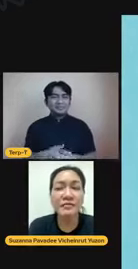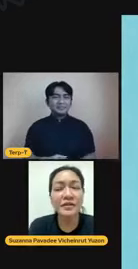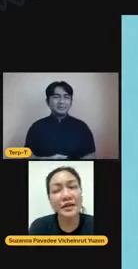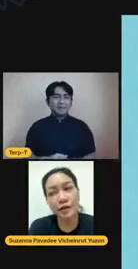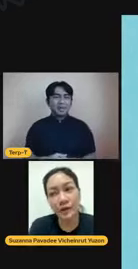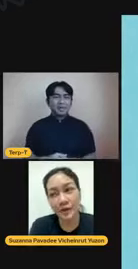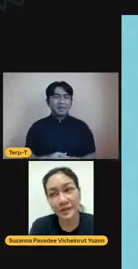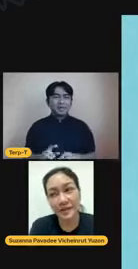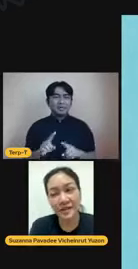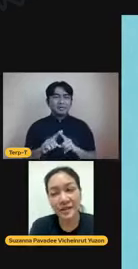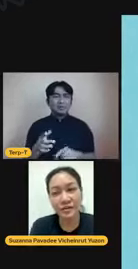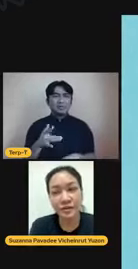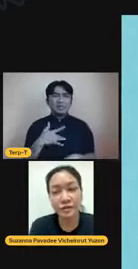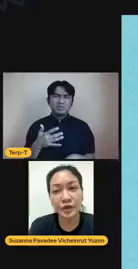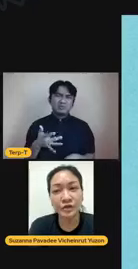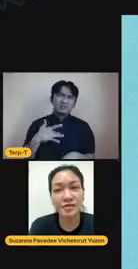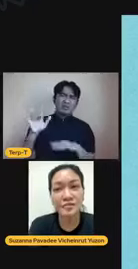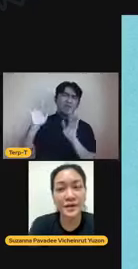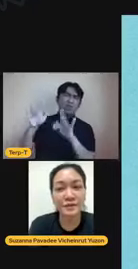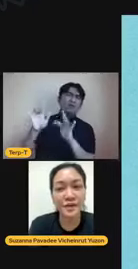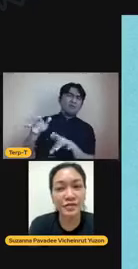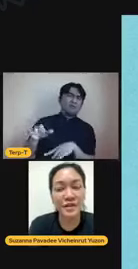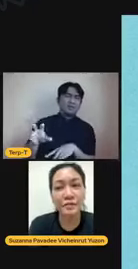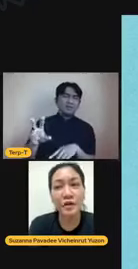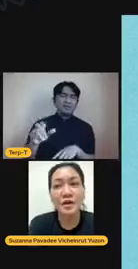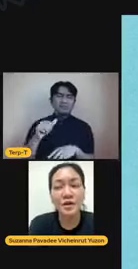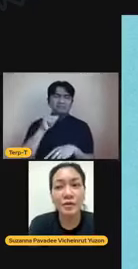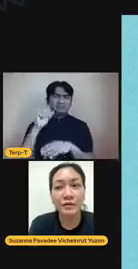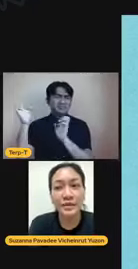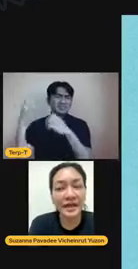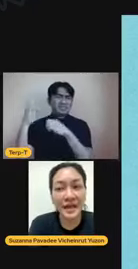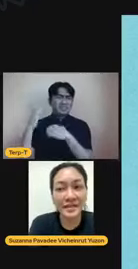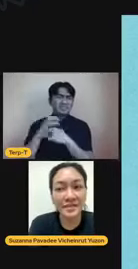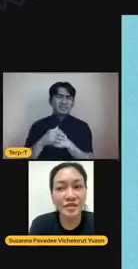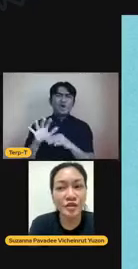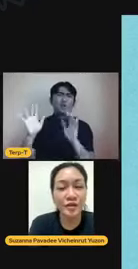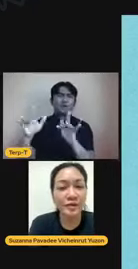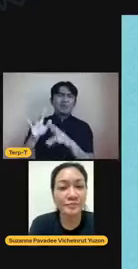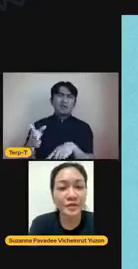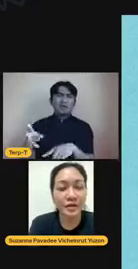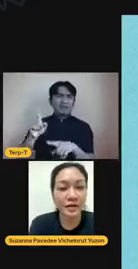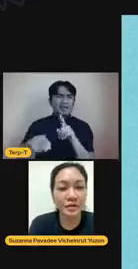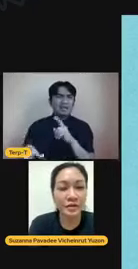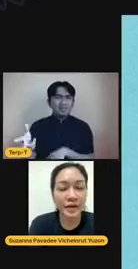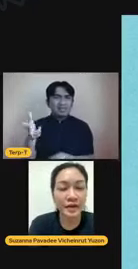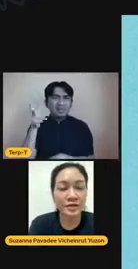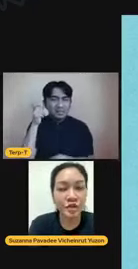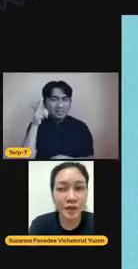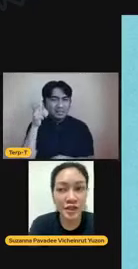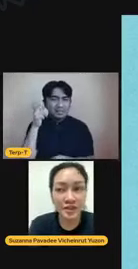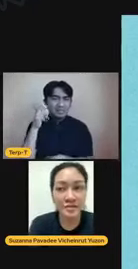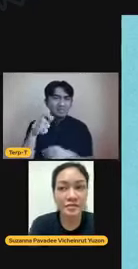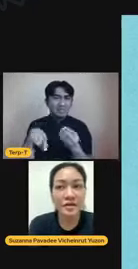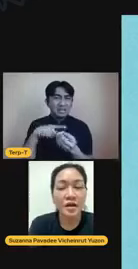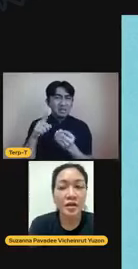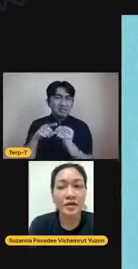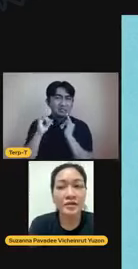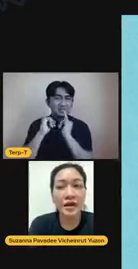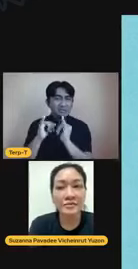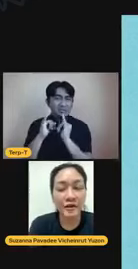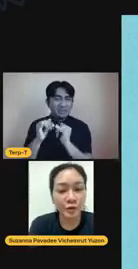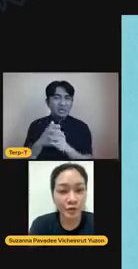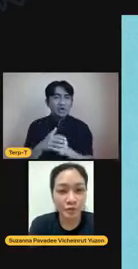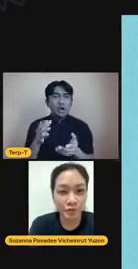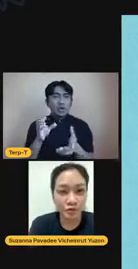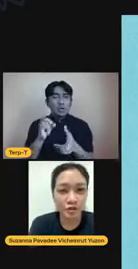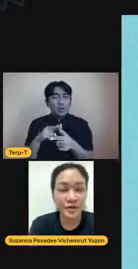but we cannot feel like Koala. They're, you know, we don't expect much for them, or Koala, they can't listen to our instructions, or they're